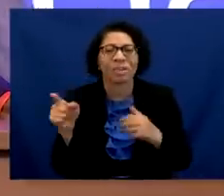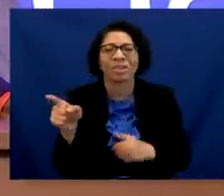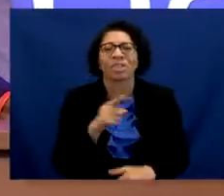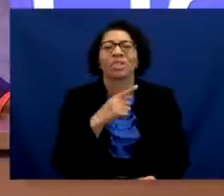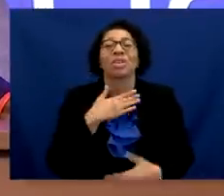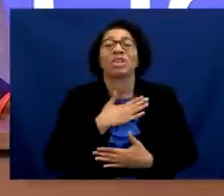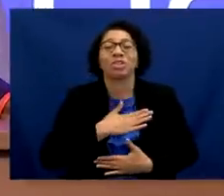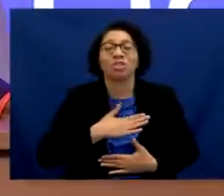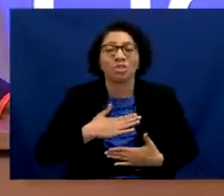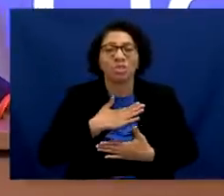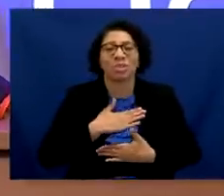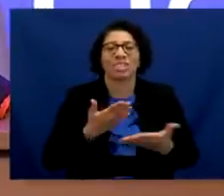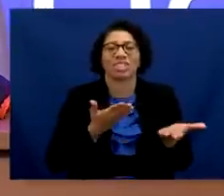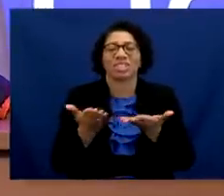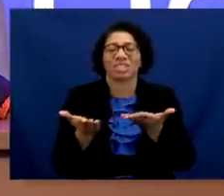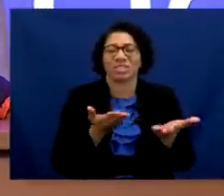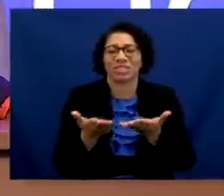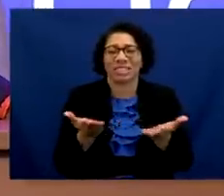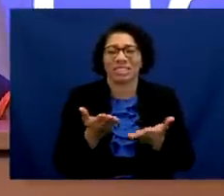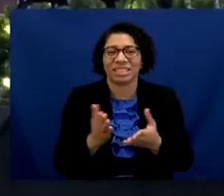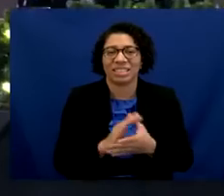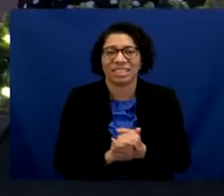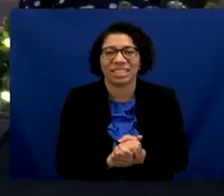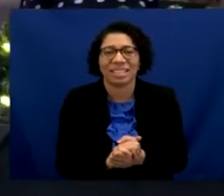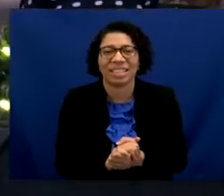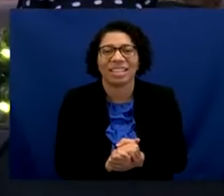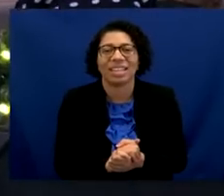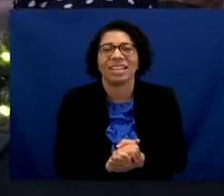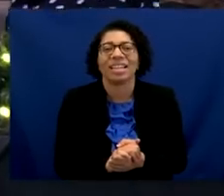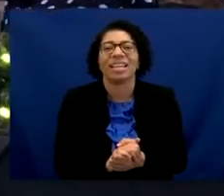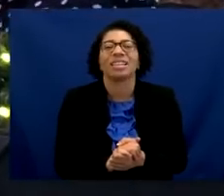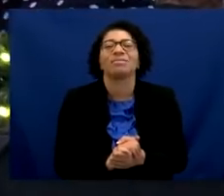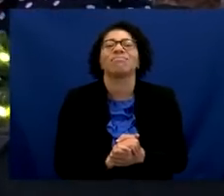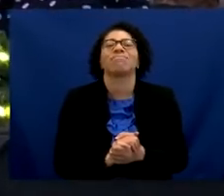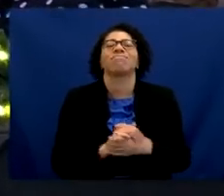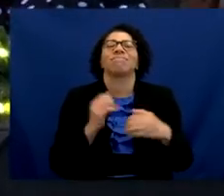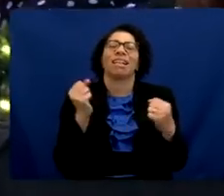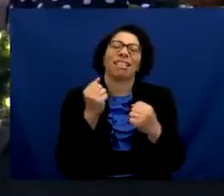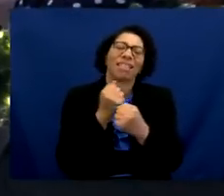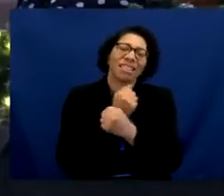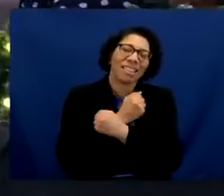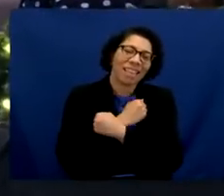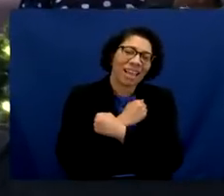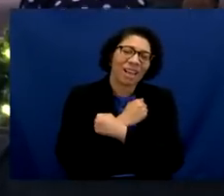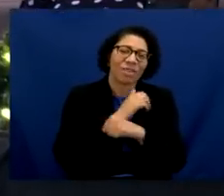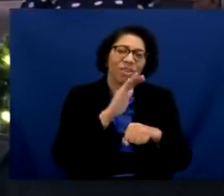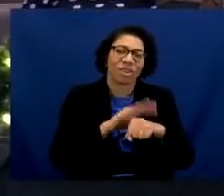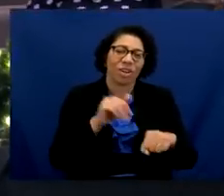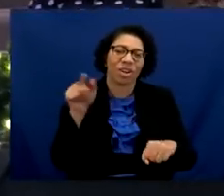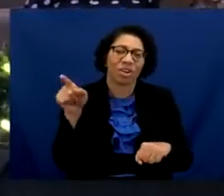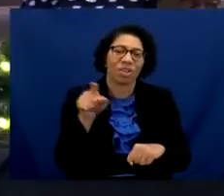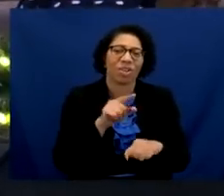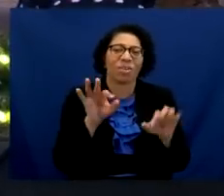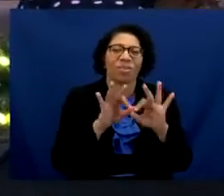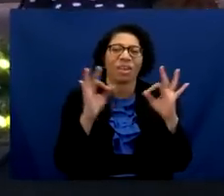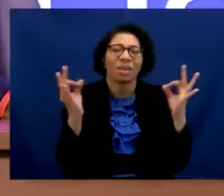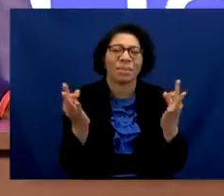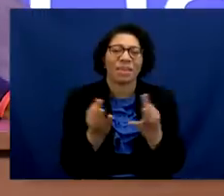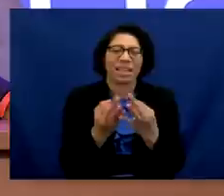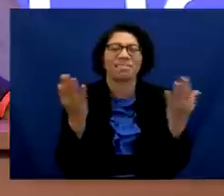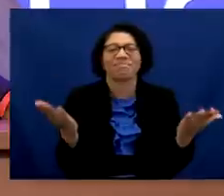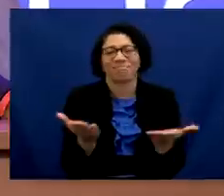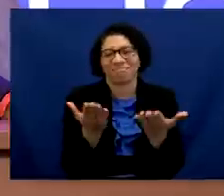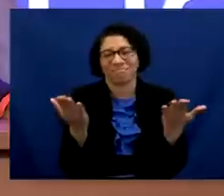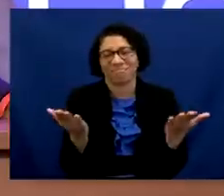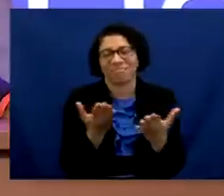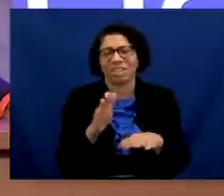worship, even as you engage in it. We would love are you family members here at Wheeler Avenue Baptist Church. So we pray that you would take your time leaving,